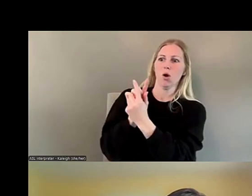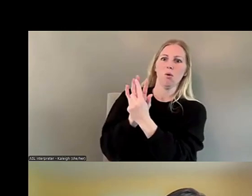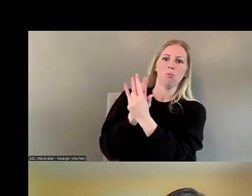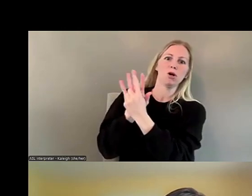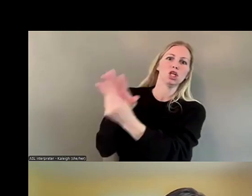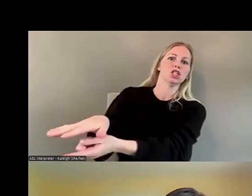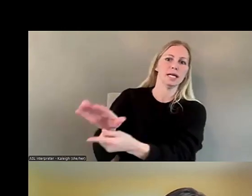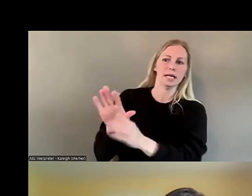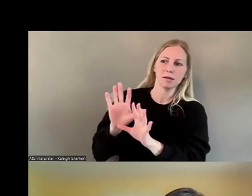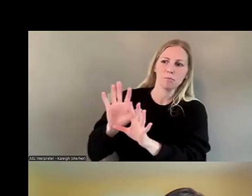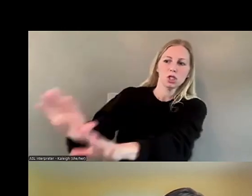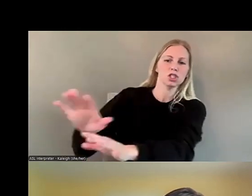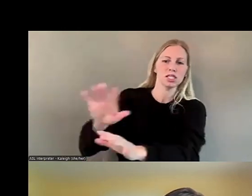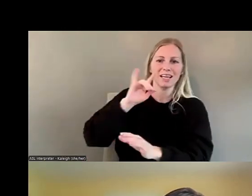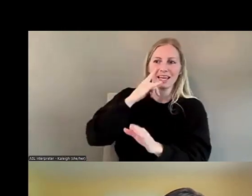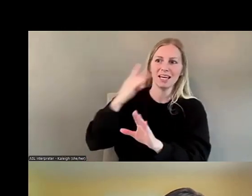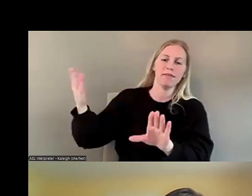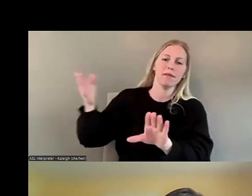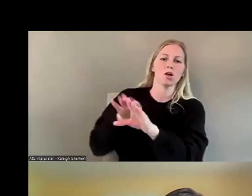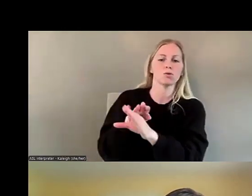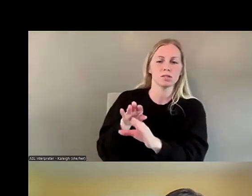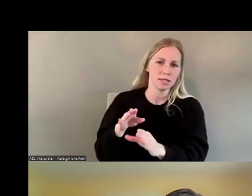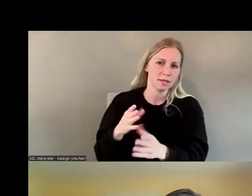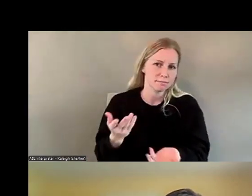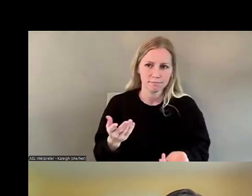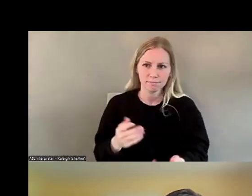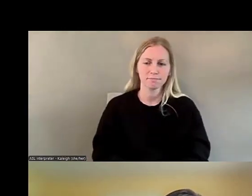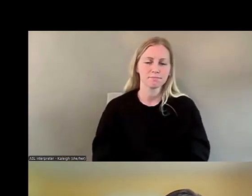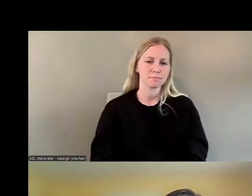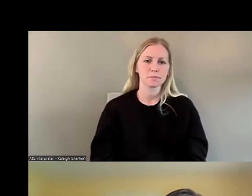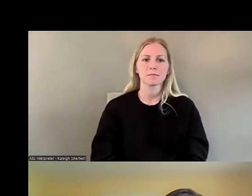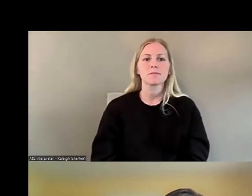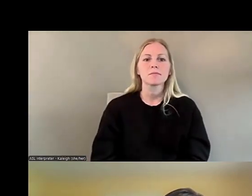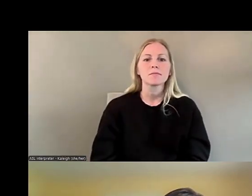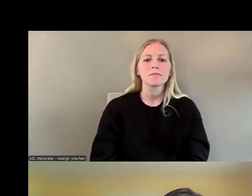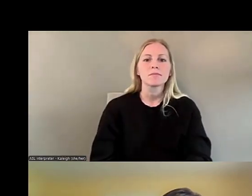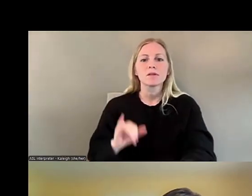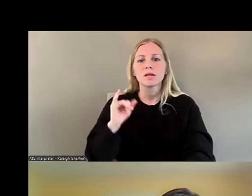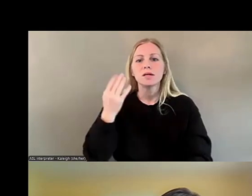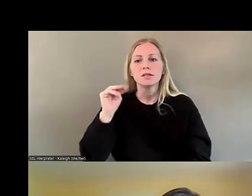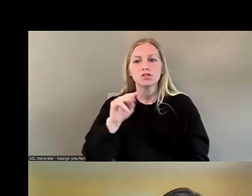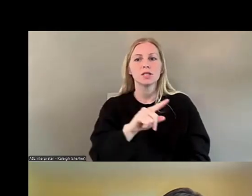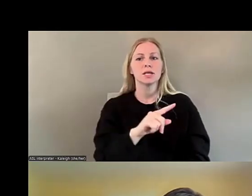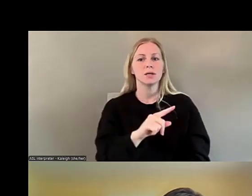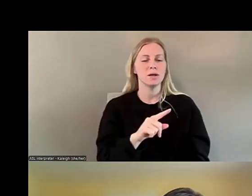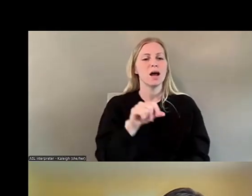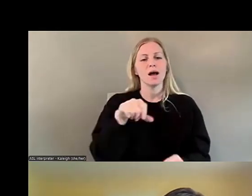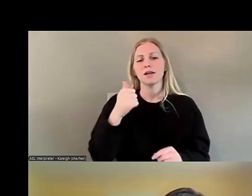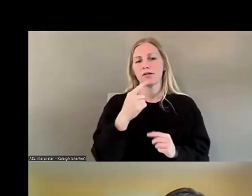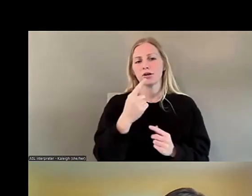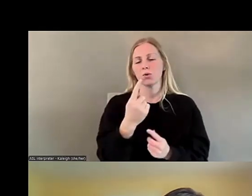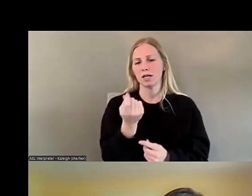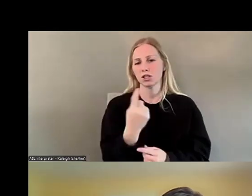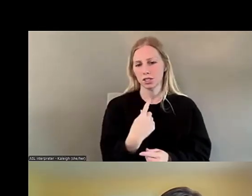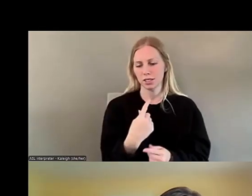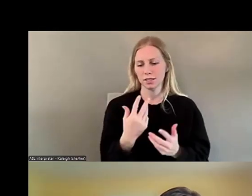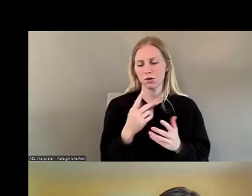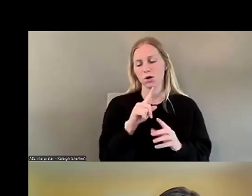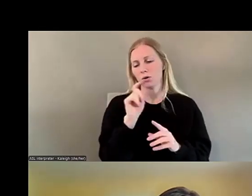Thank you both. Another question we got that I definitely want to get to, because I think we get it a lot and it goes to the heart of the